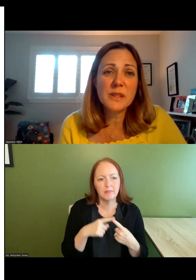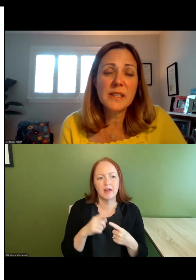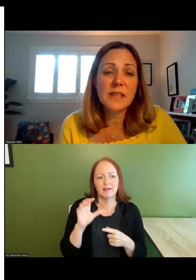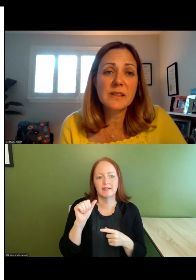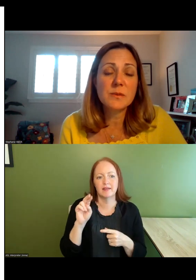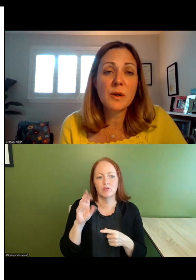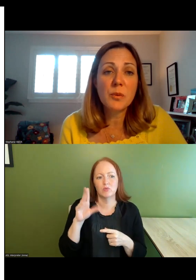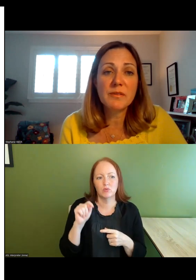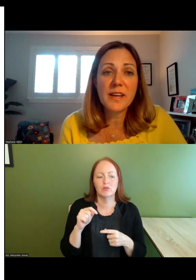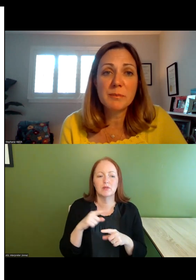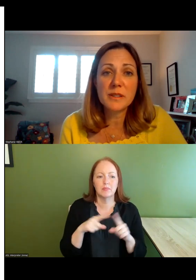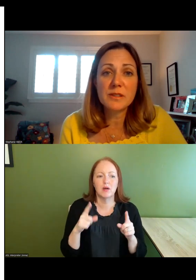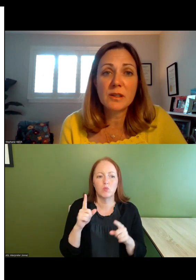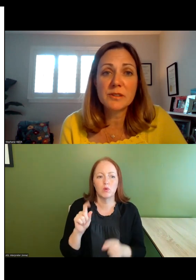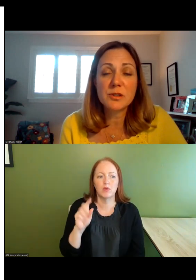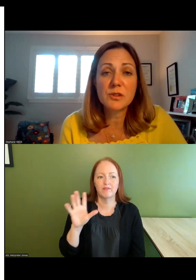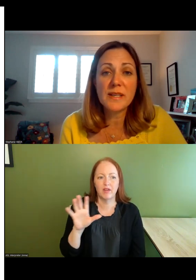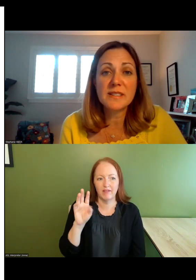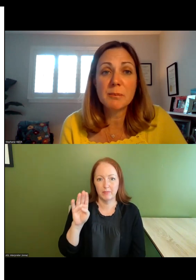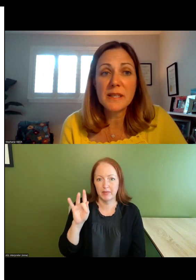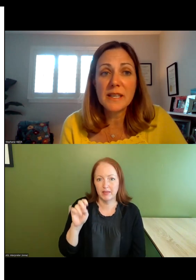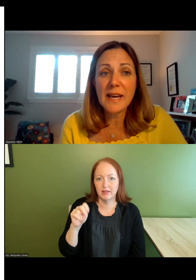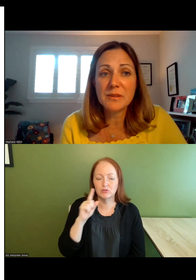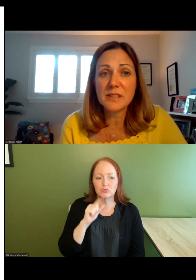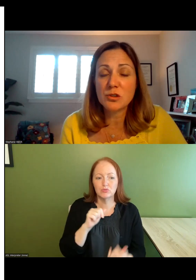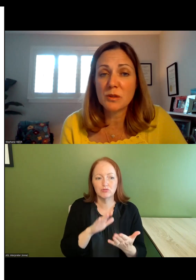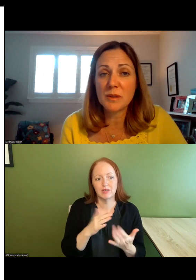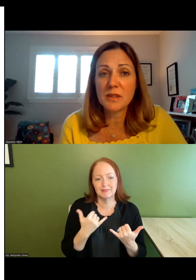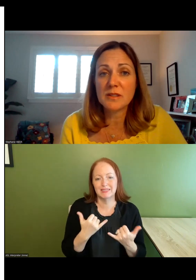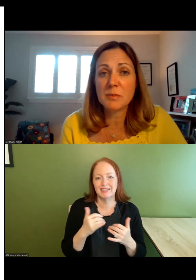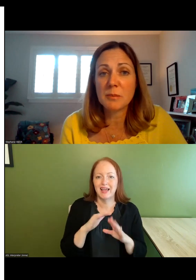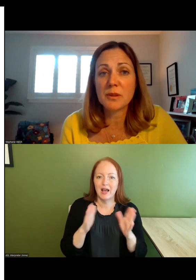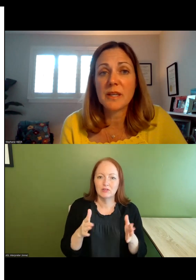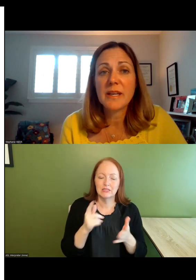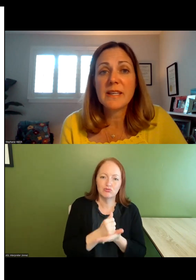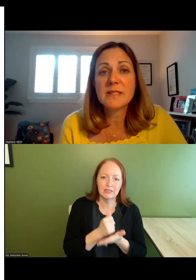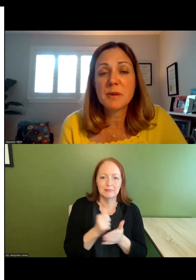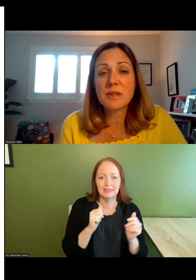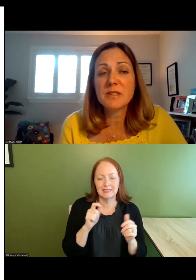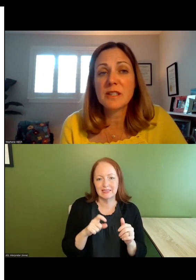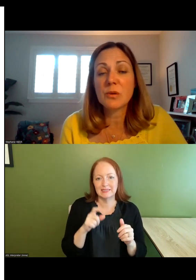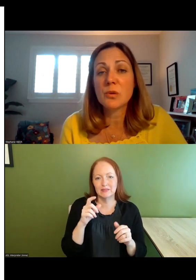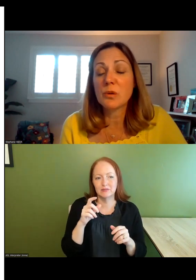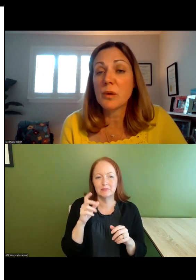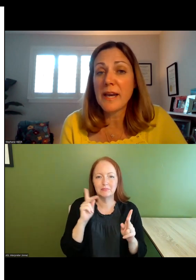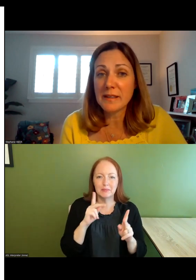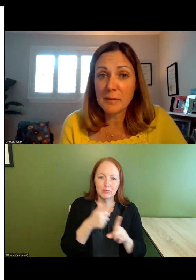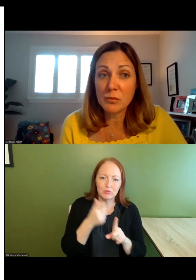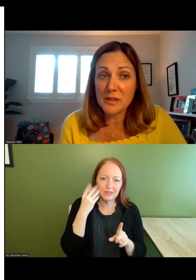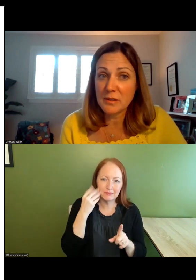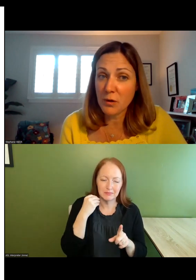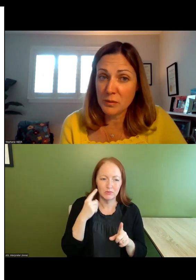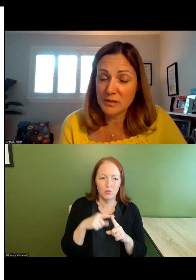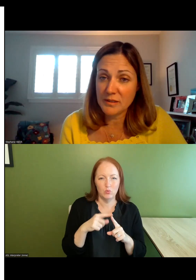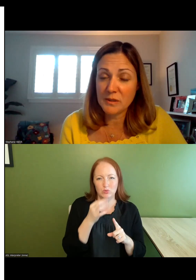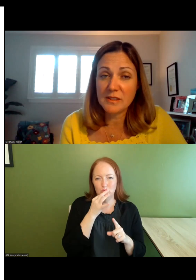this really is $1.5 billion to address the immediate housing and treatment needs of people experiencing or who are at imminent